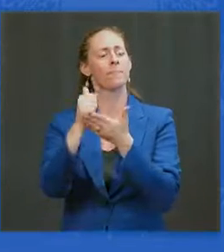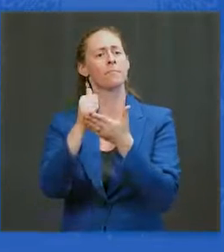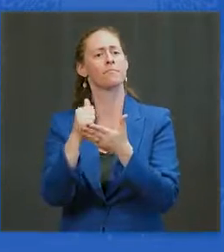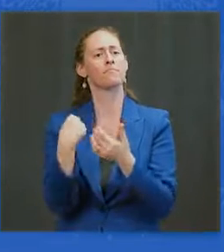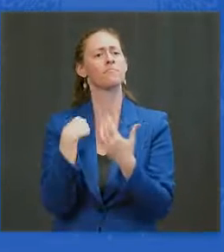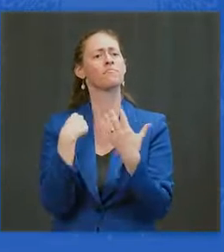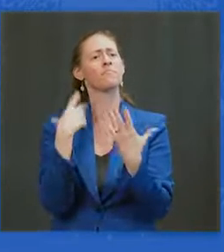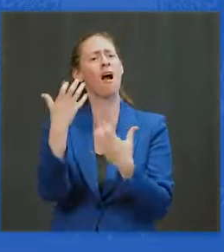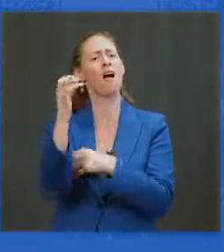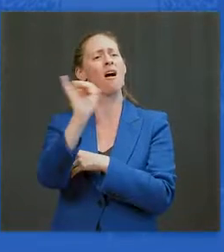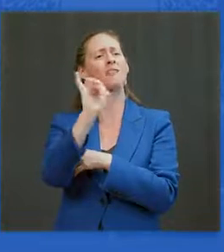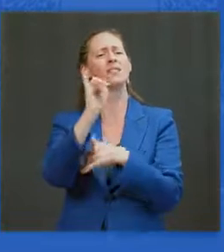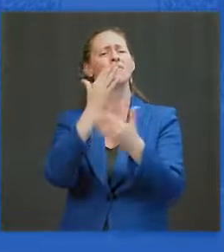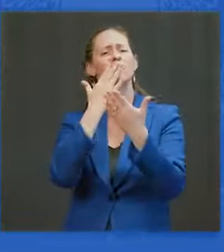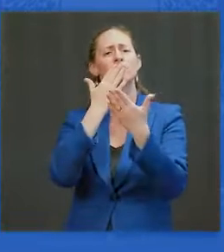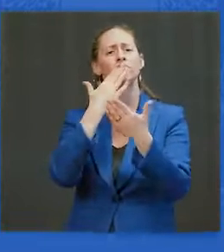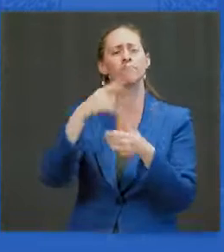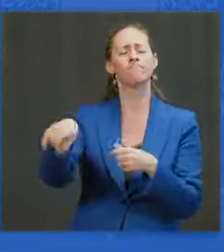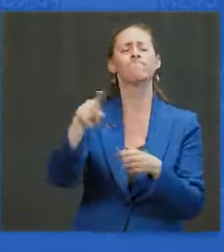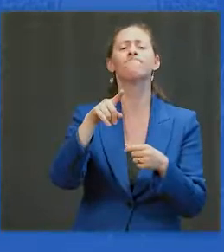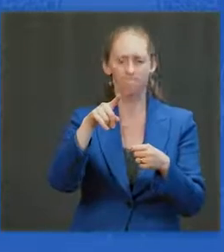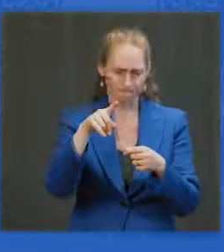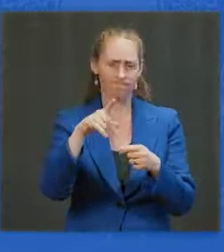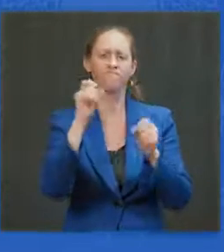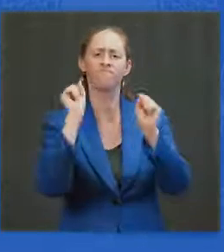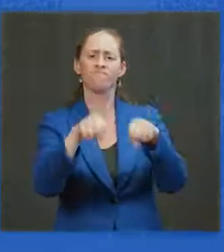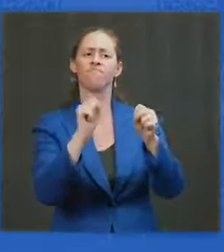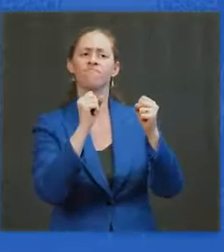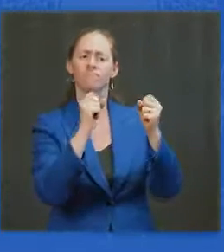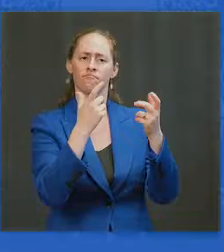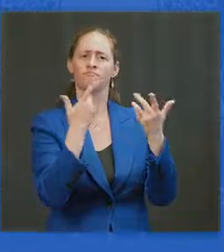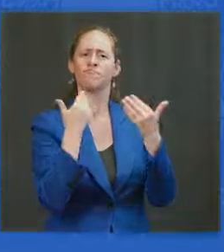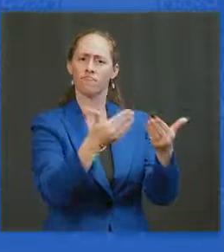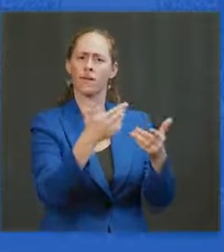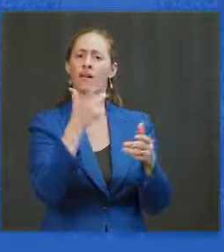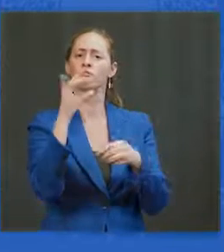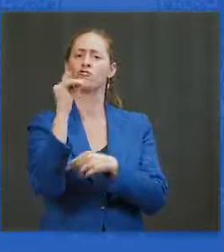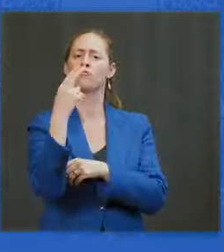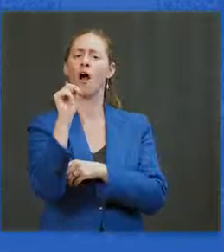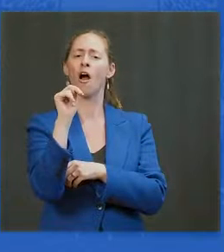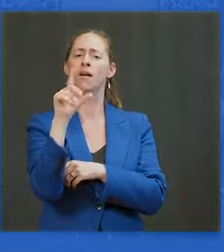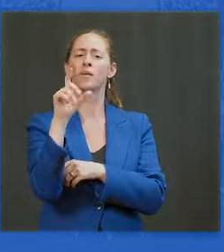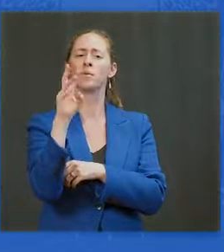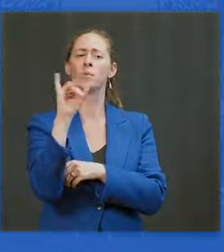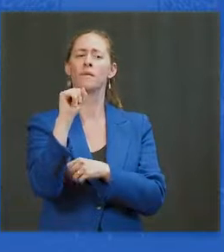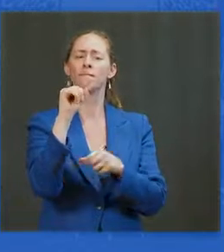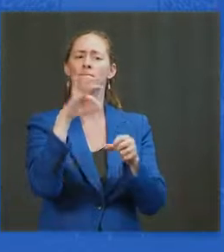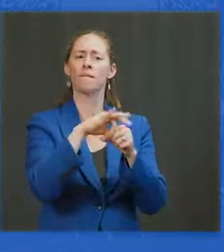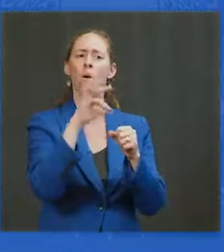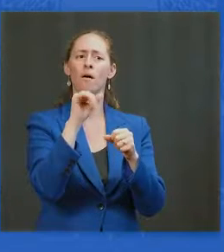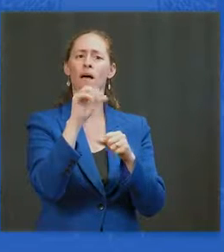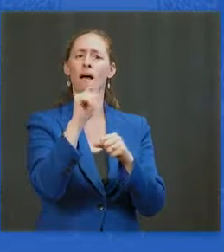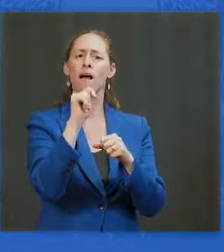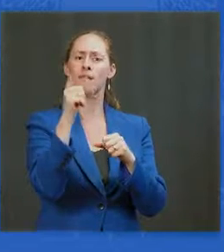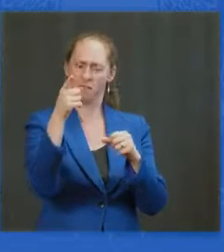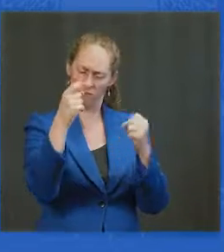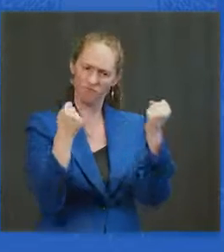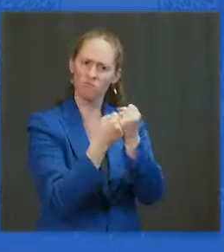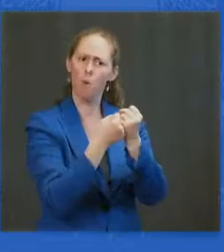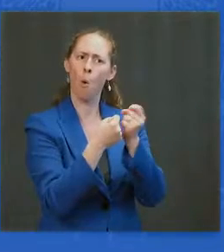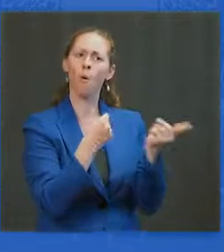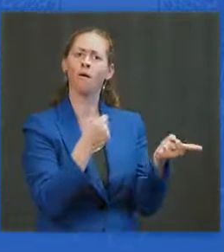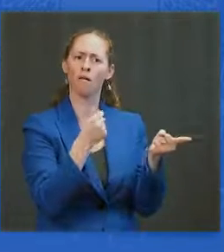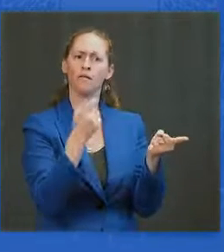Act. You know, it's an act to restore and expand voting protections, to prevent voter